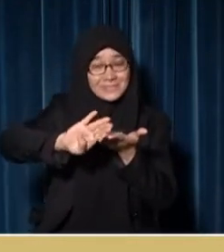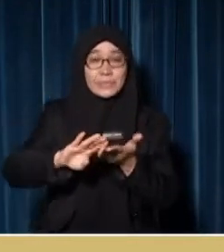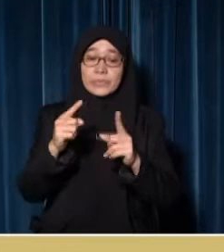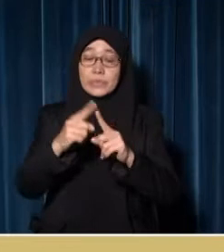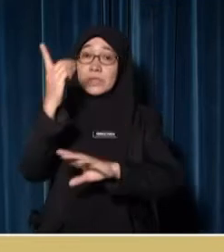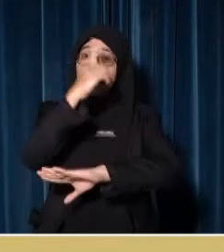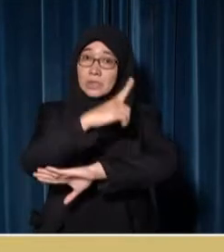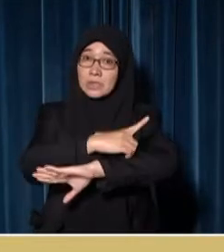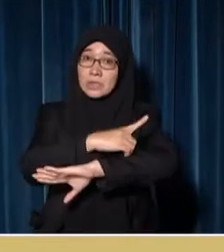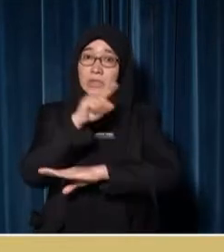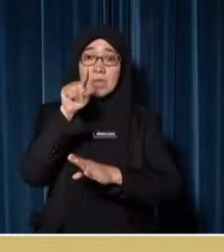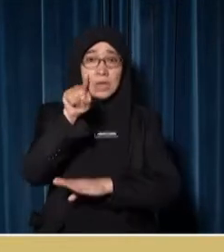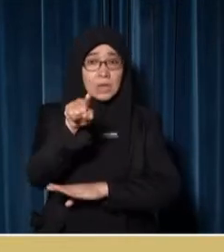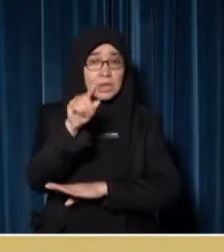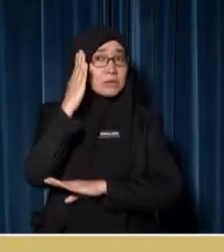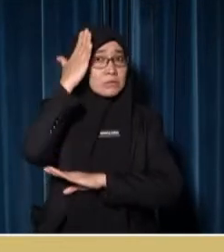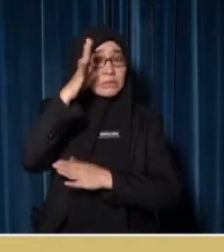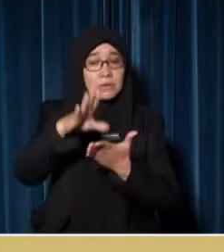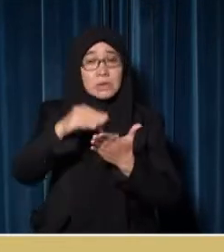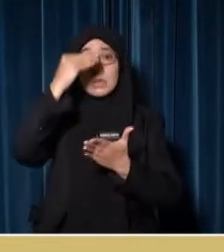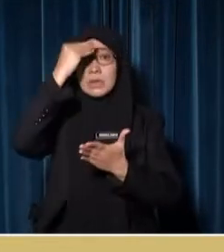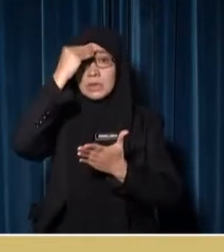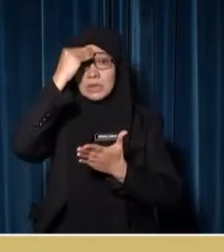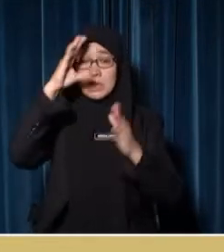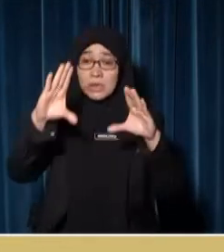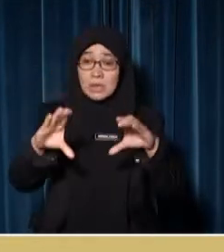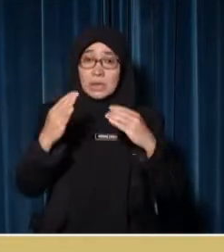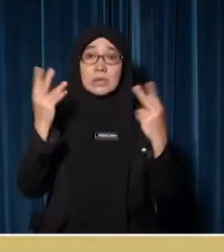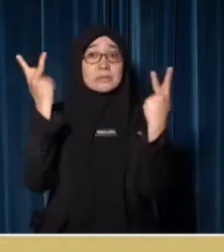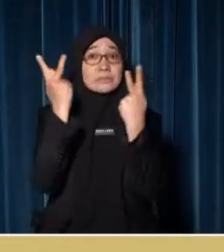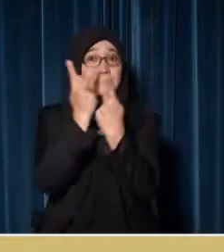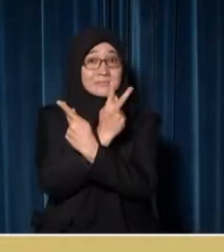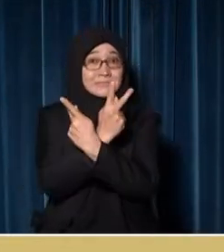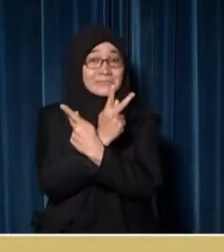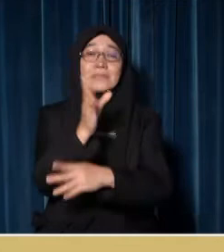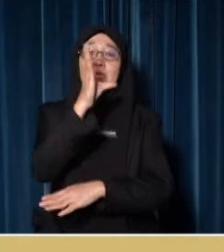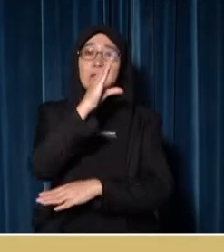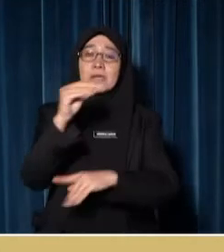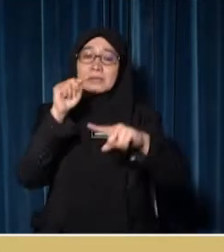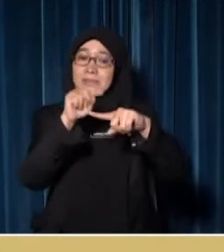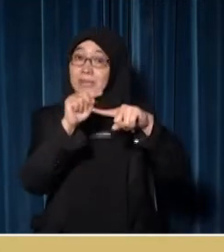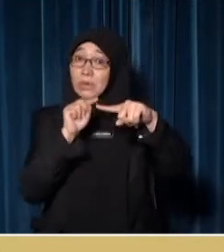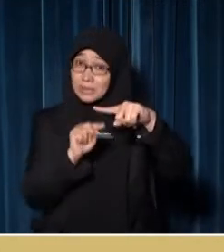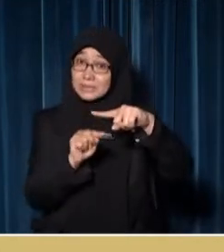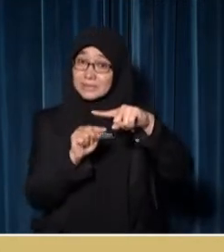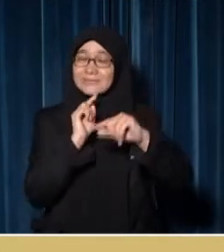Today, you are going to learn to do multiplication and division.